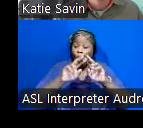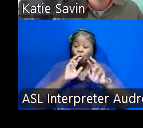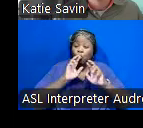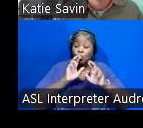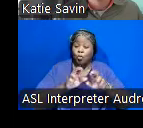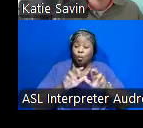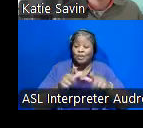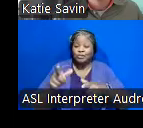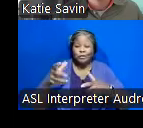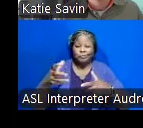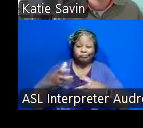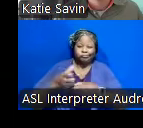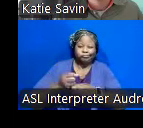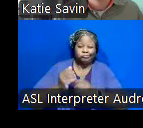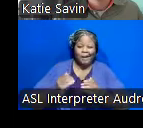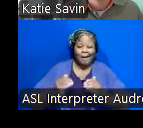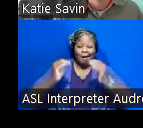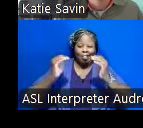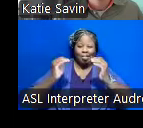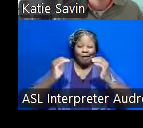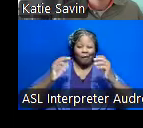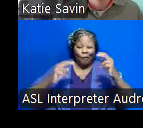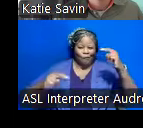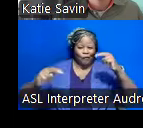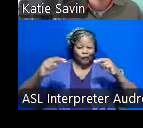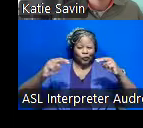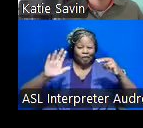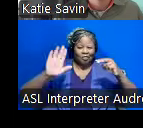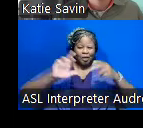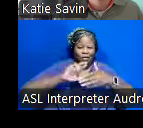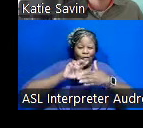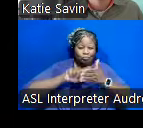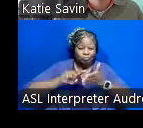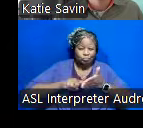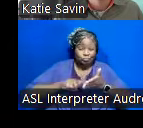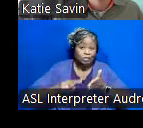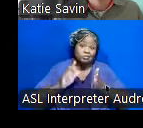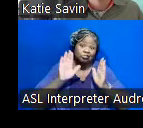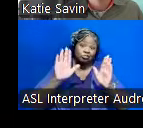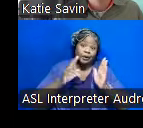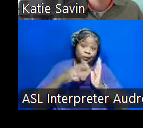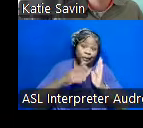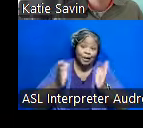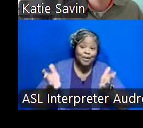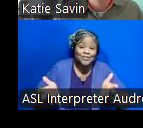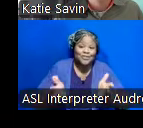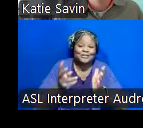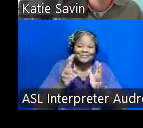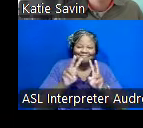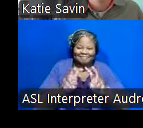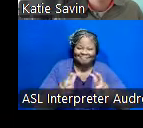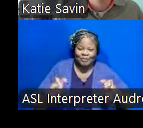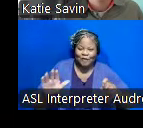given us a kind of a high-level overview of their findings, but it's a great read, and I encourage folks to take a look at the whole